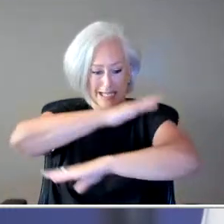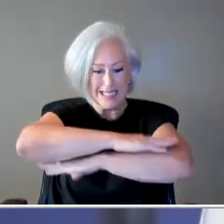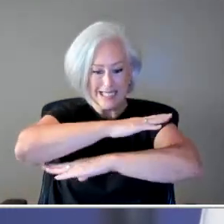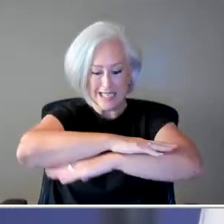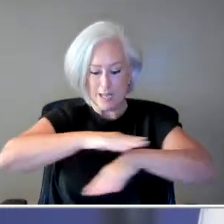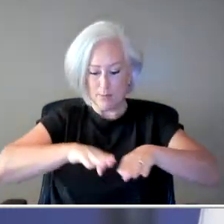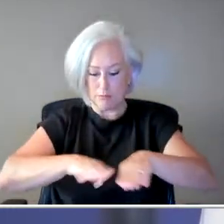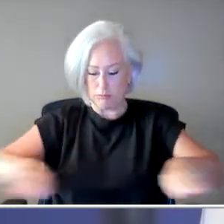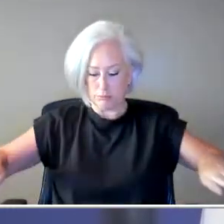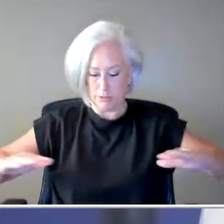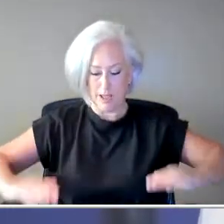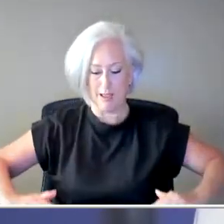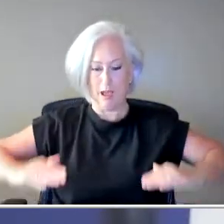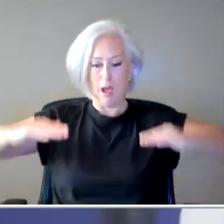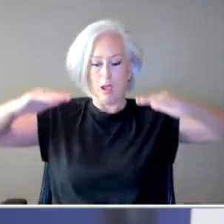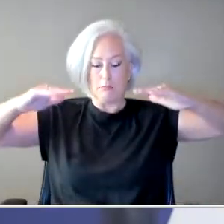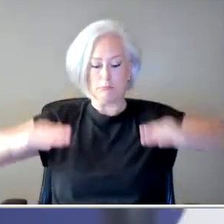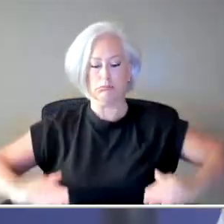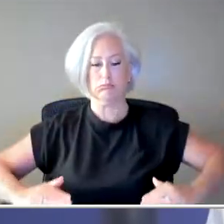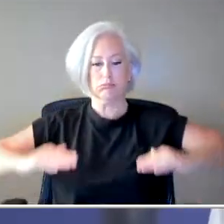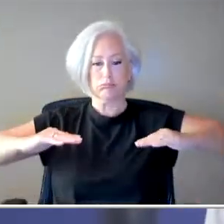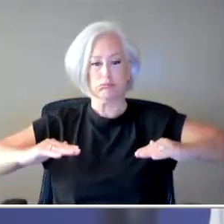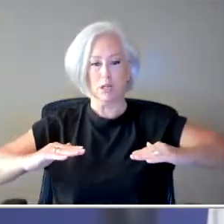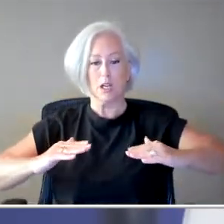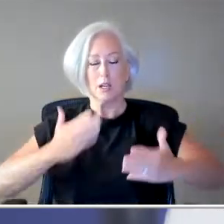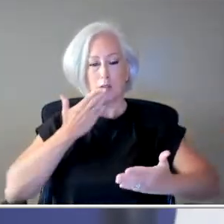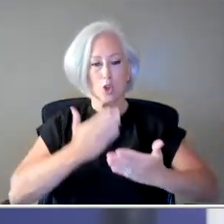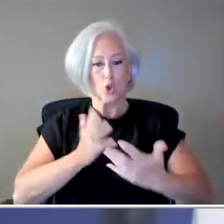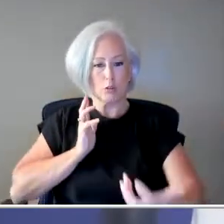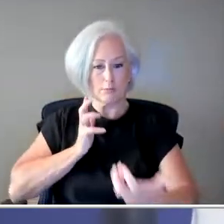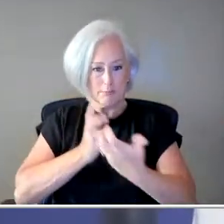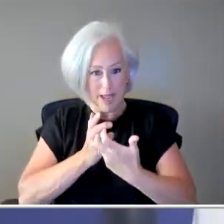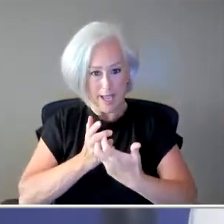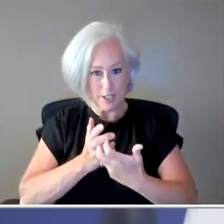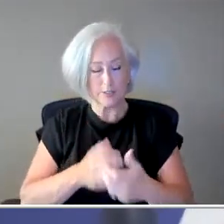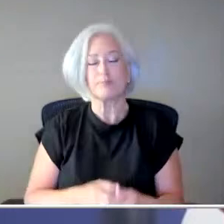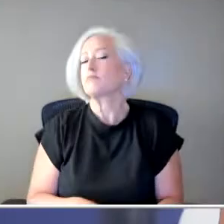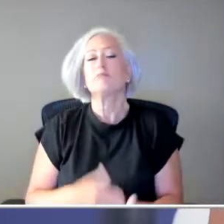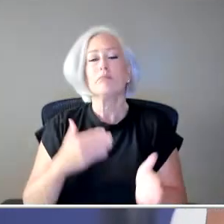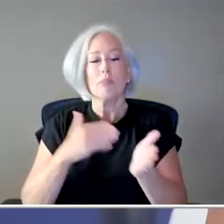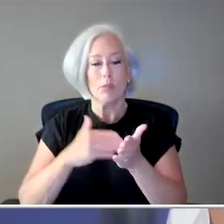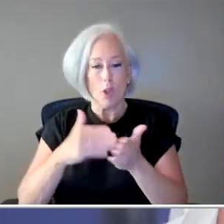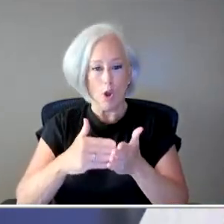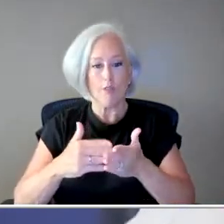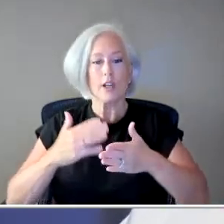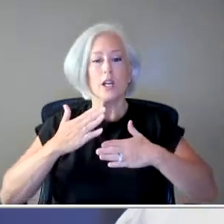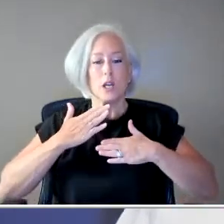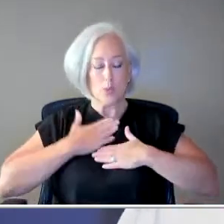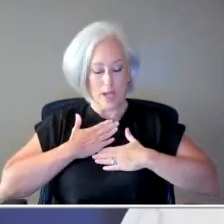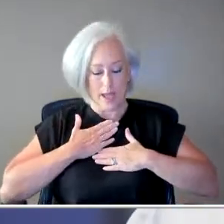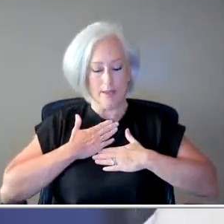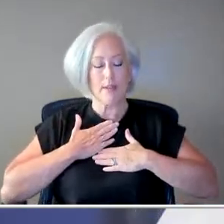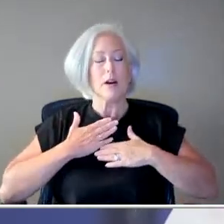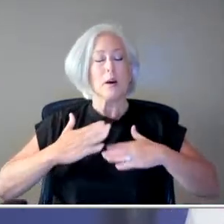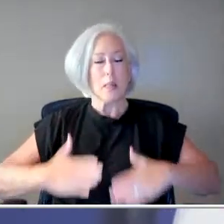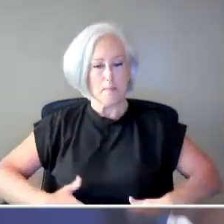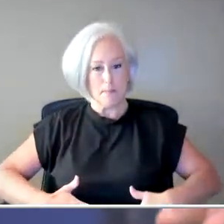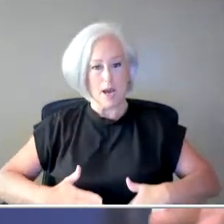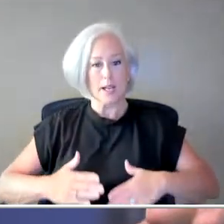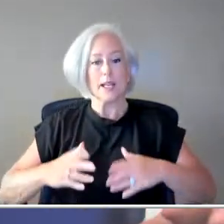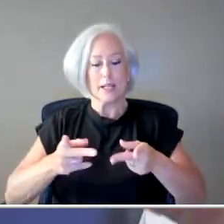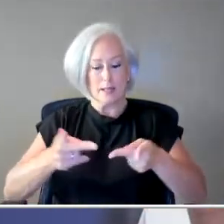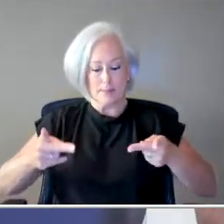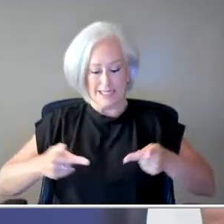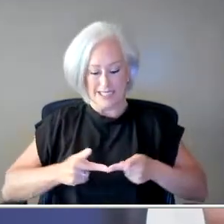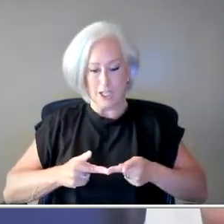the patient's body position with Velcro and all kinds of padding and so on, so that we can rotate the table to one side